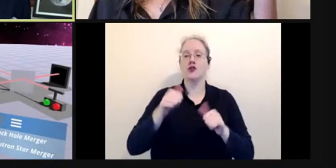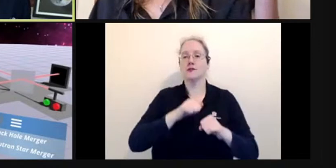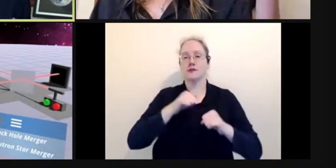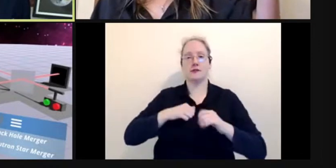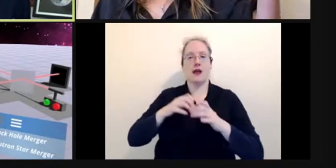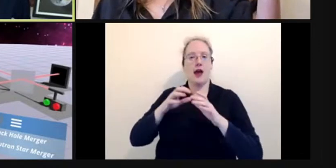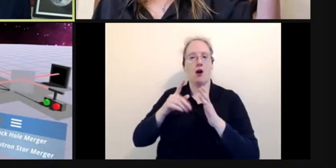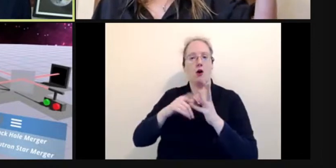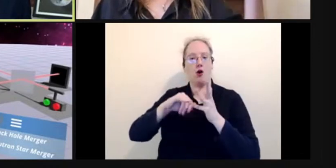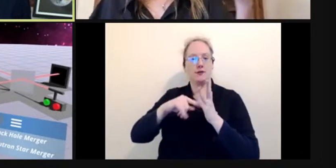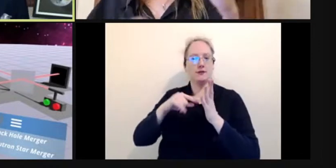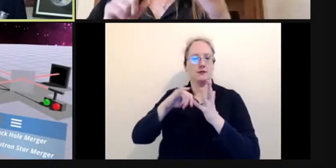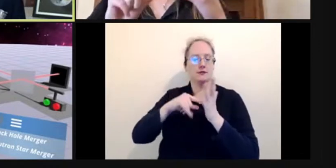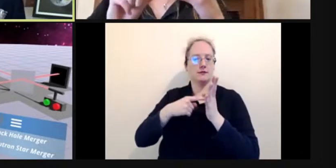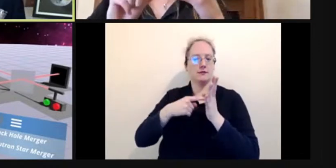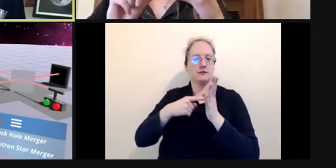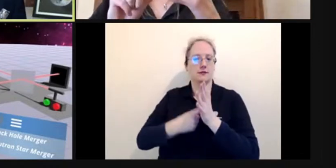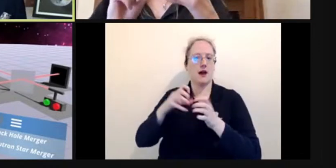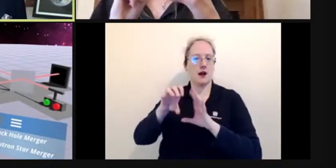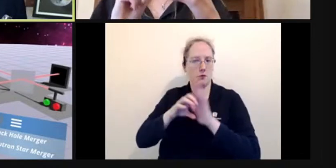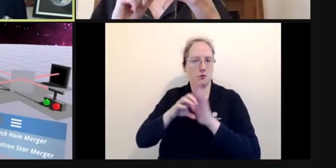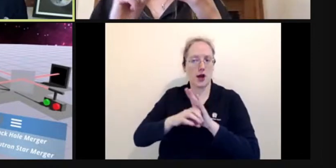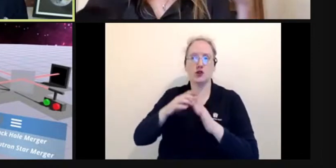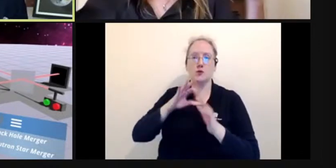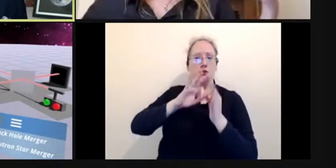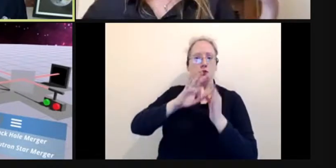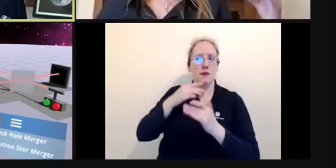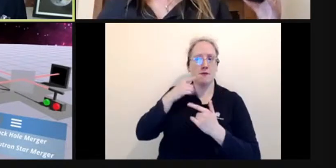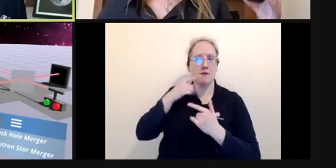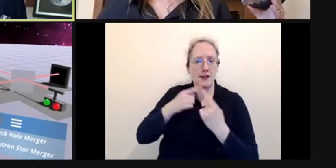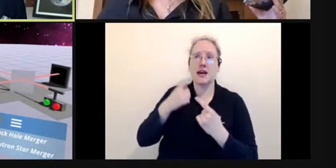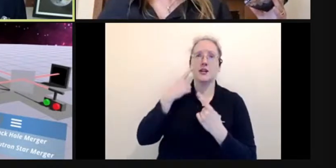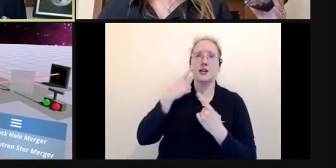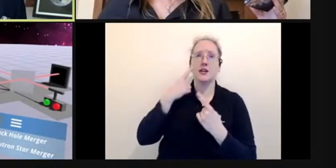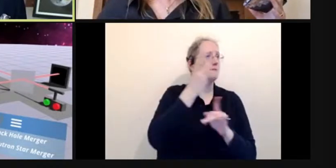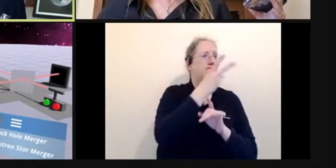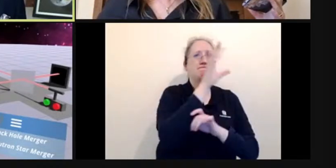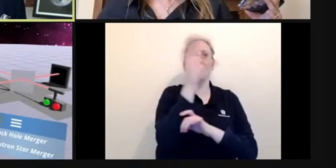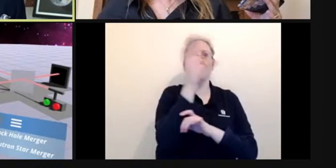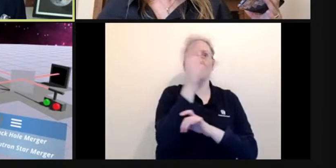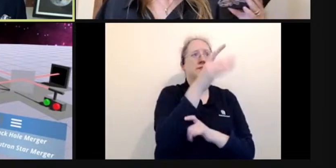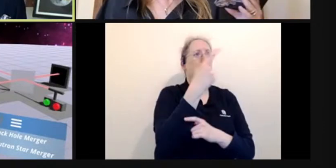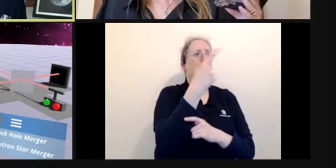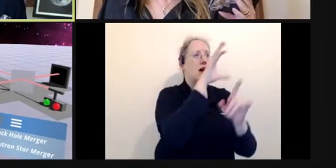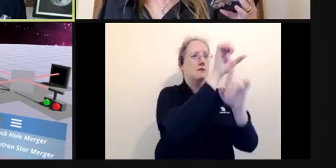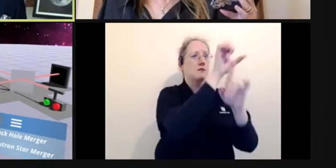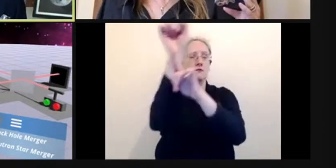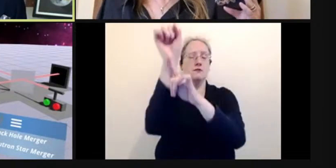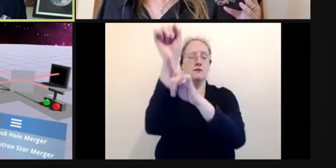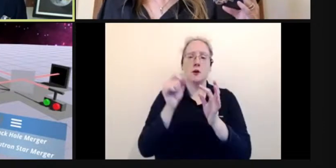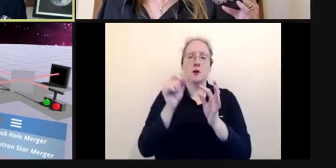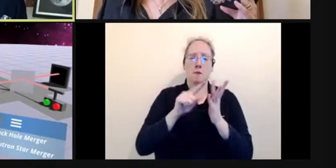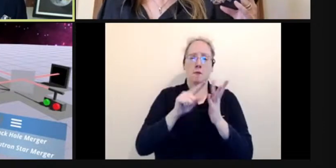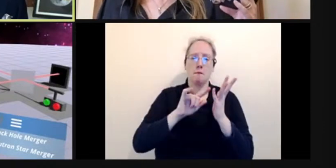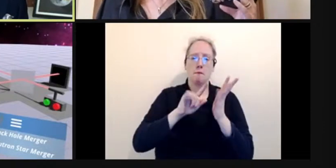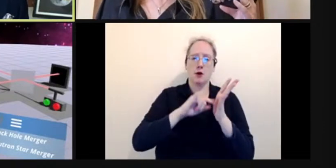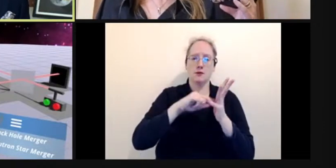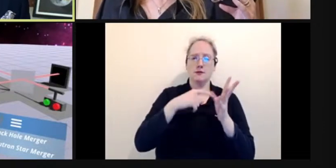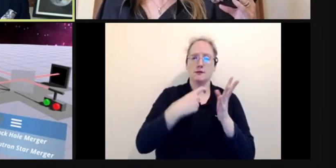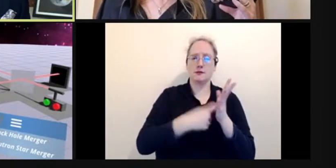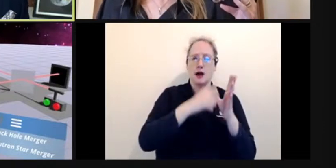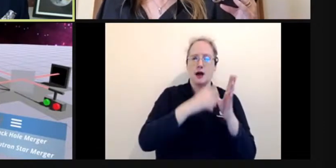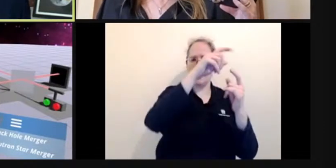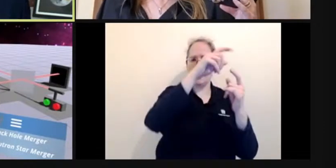well as also find pulsars. Huge amount of work. It's a national effort. It's all under the auspices of Osgrav.